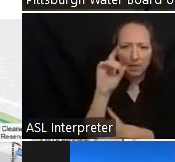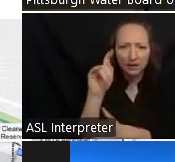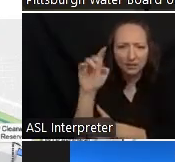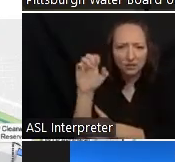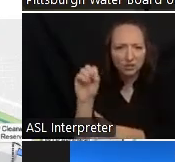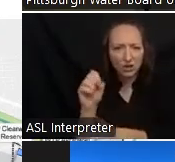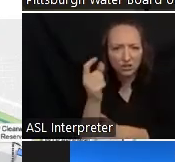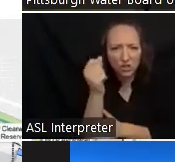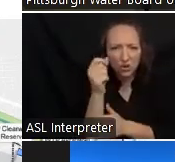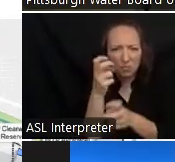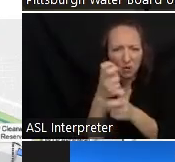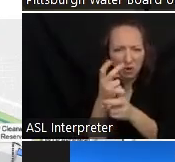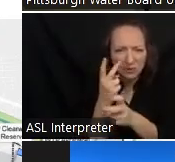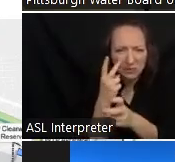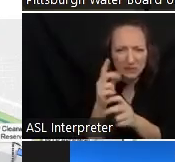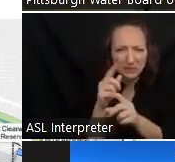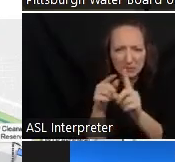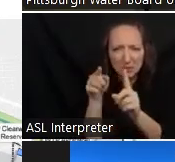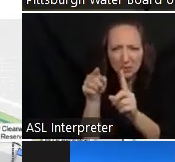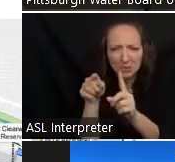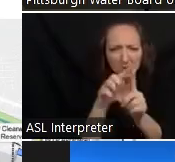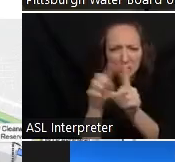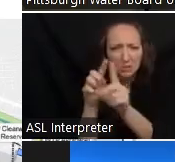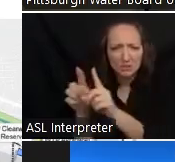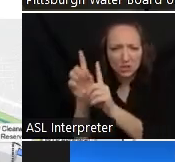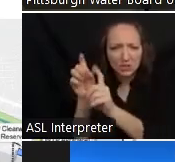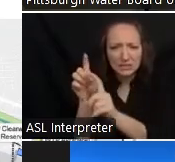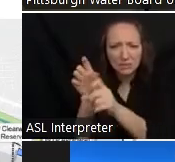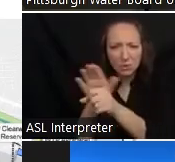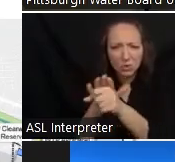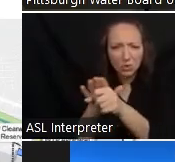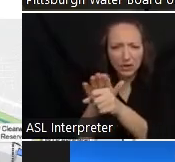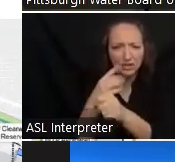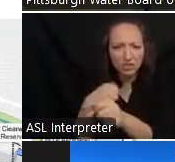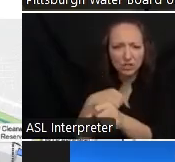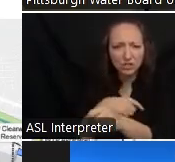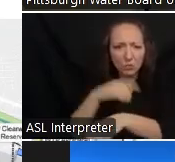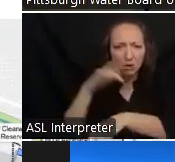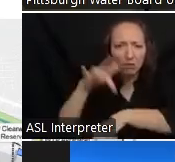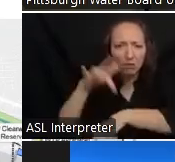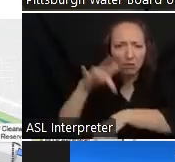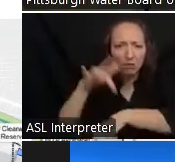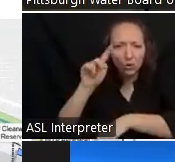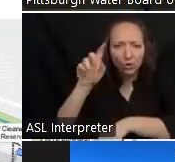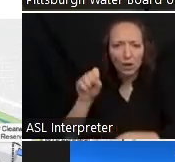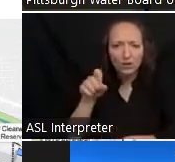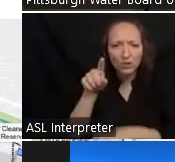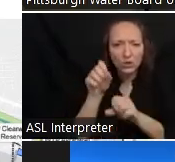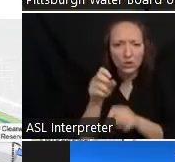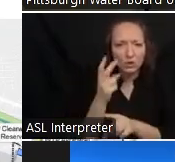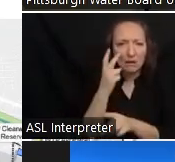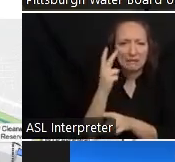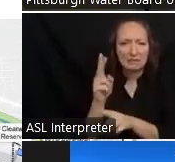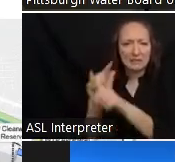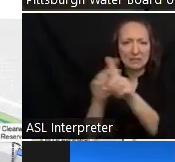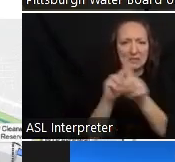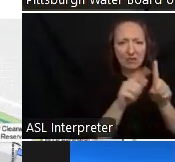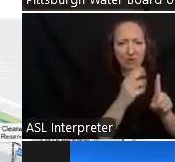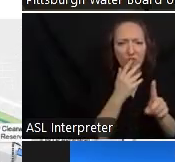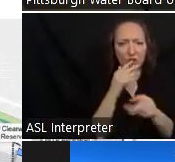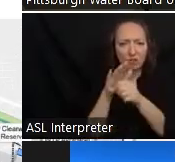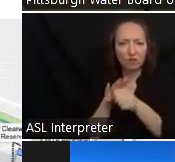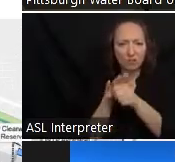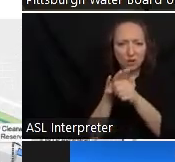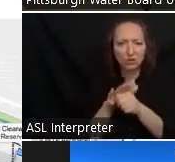is required to collect at least 210 samples from these locations every month. And our water quality team targets collection